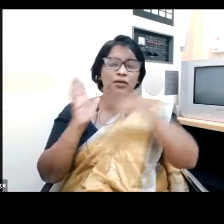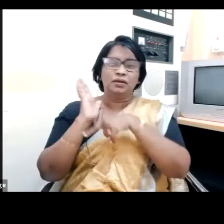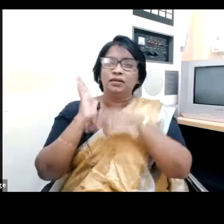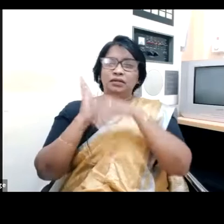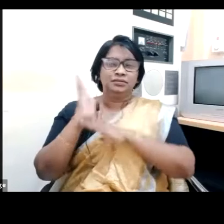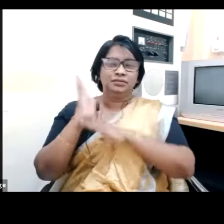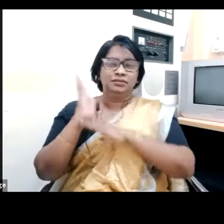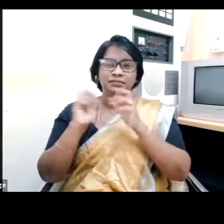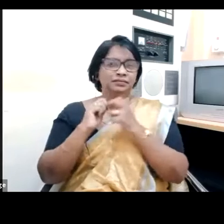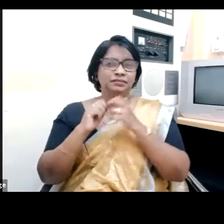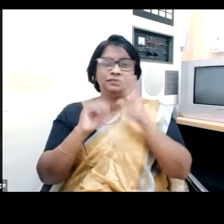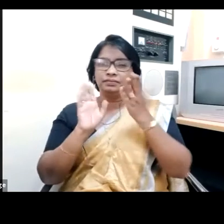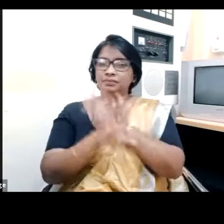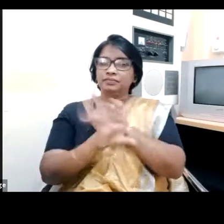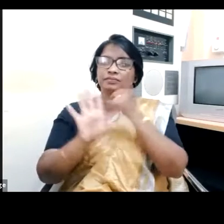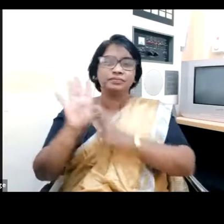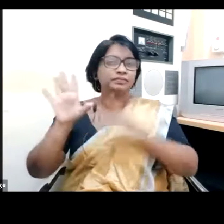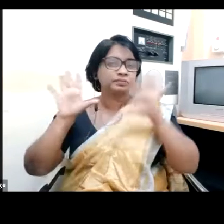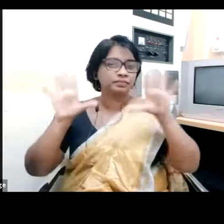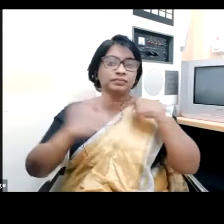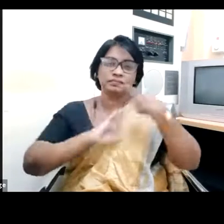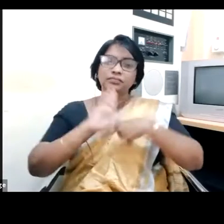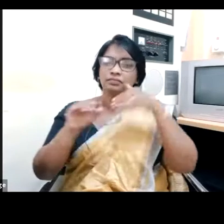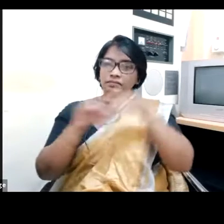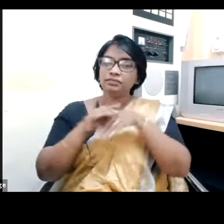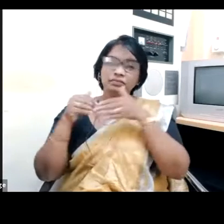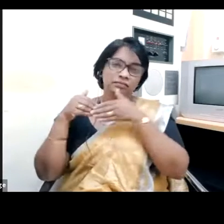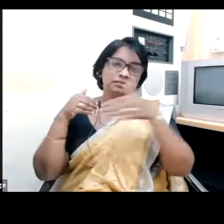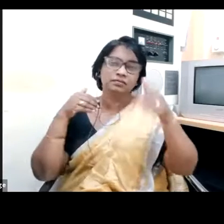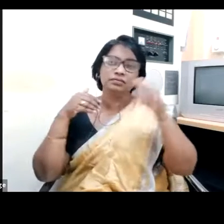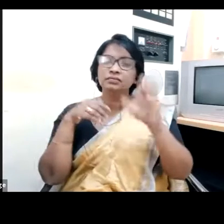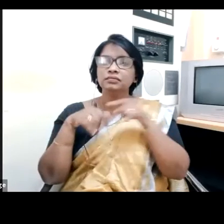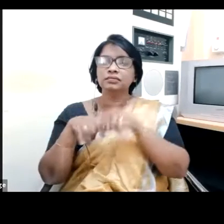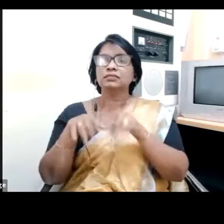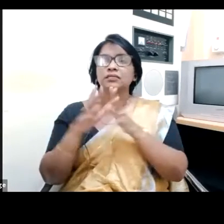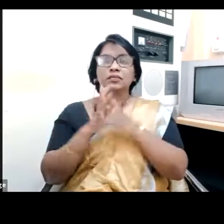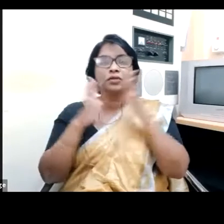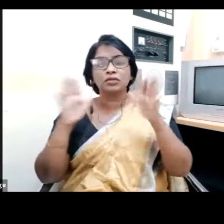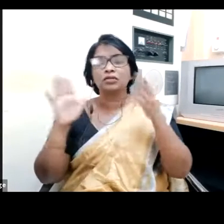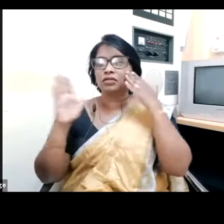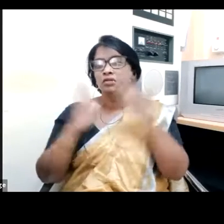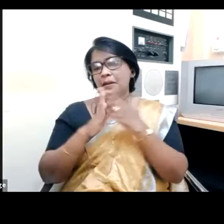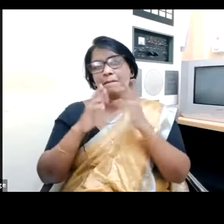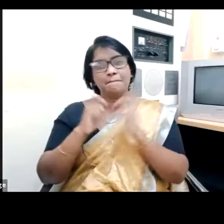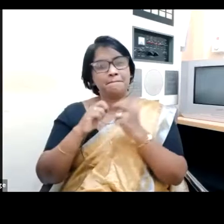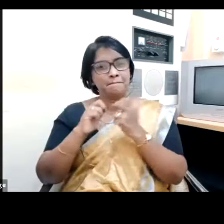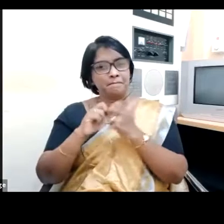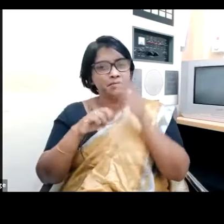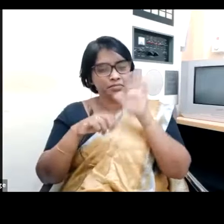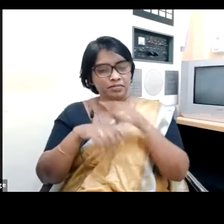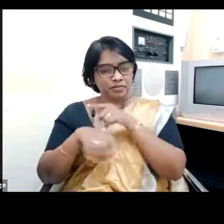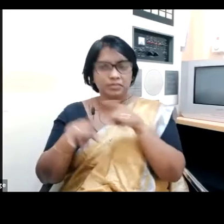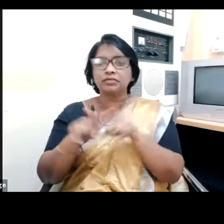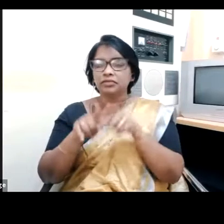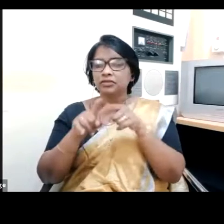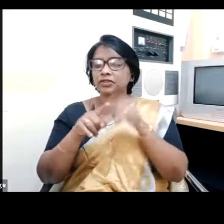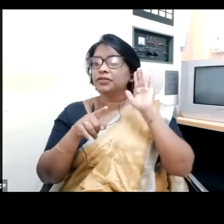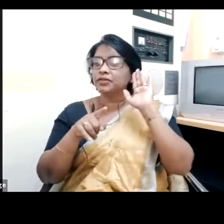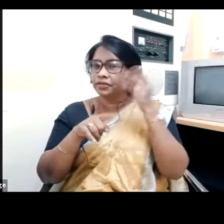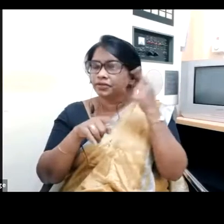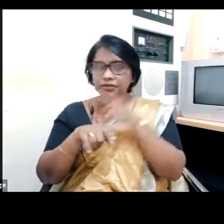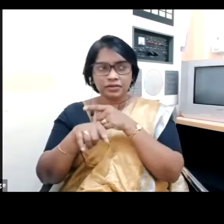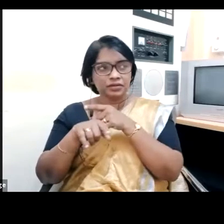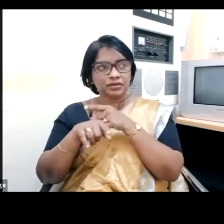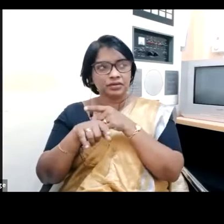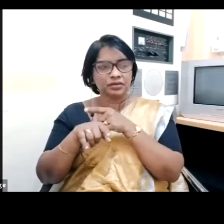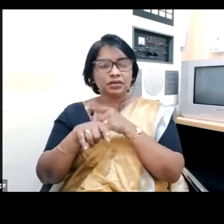of the people who are affected by these is the poor people who live in very vulnerable areas. Now, Sri Lanka is also very